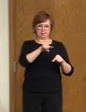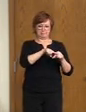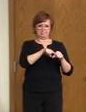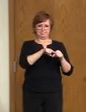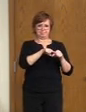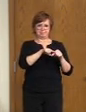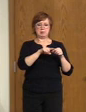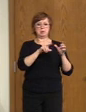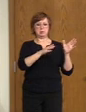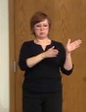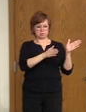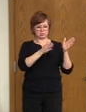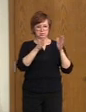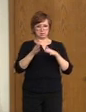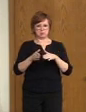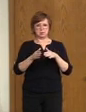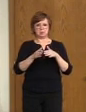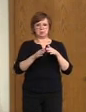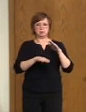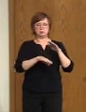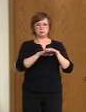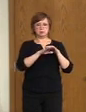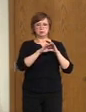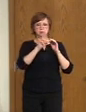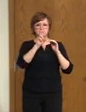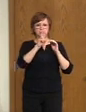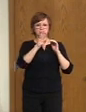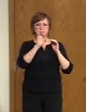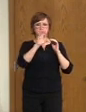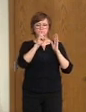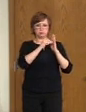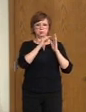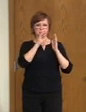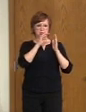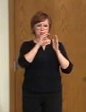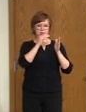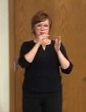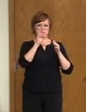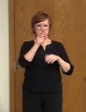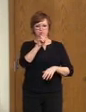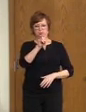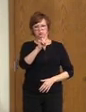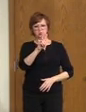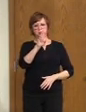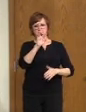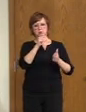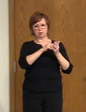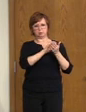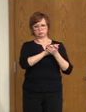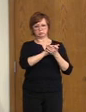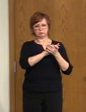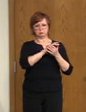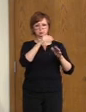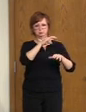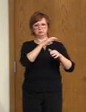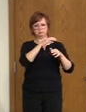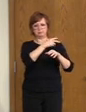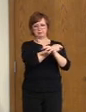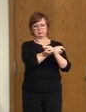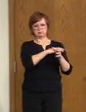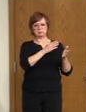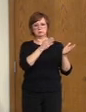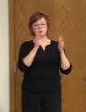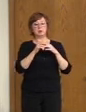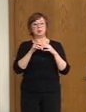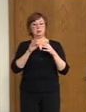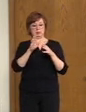doses. Phase 2 is expected to begin later on in April of 2021, which will continue with the priority populations if we haven't